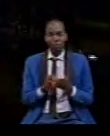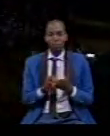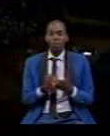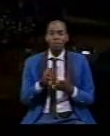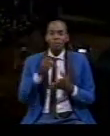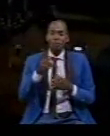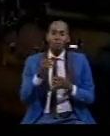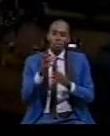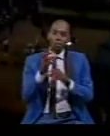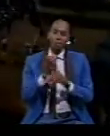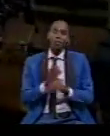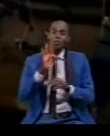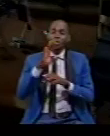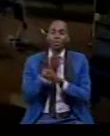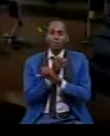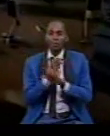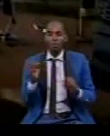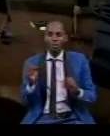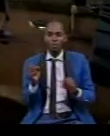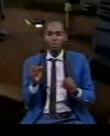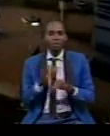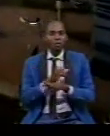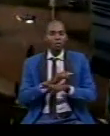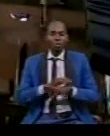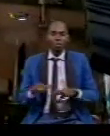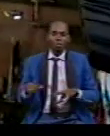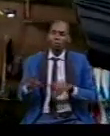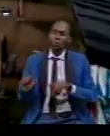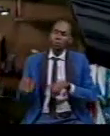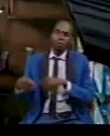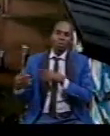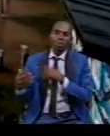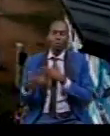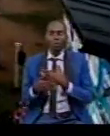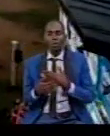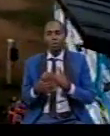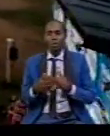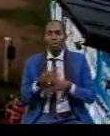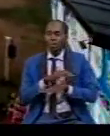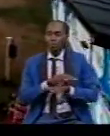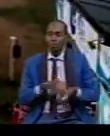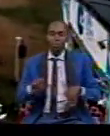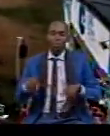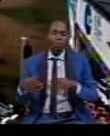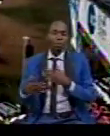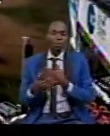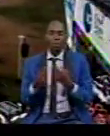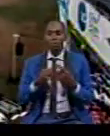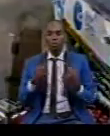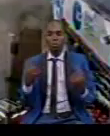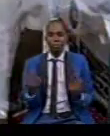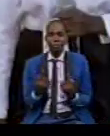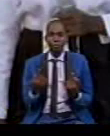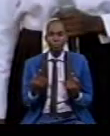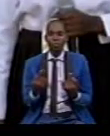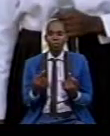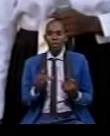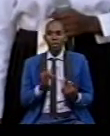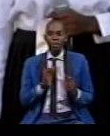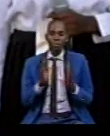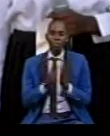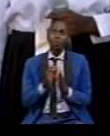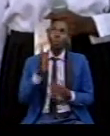Lord. Say thank you, Lord, with me. Say it aloud. Thank you, Lord. We